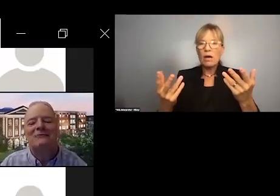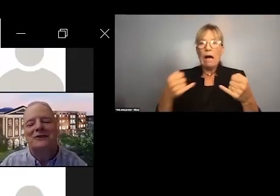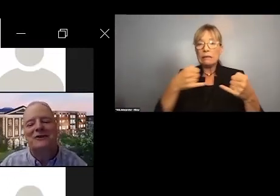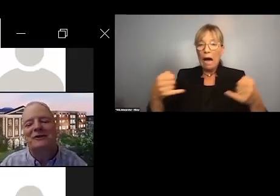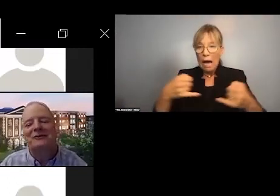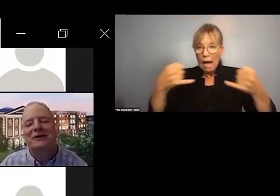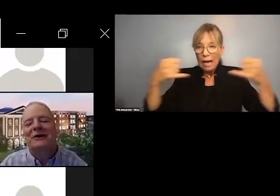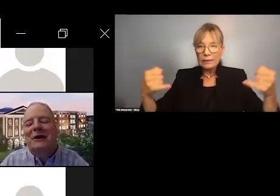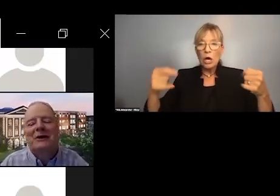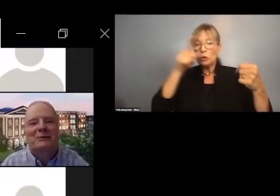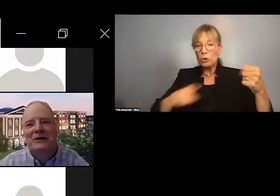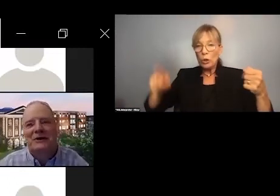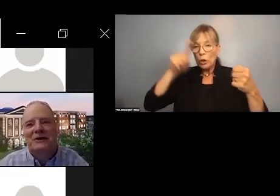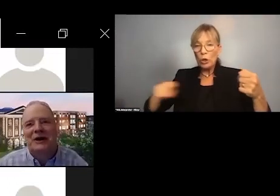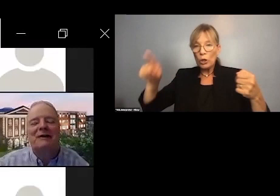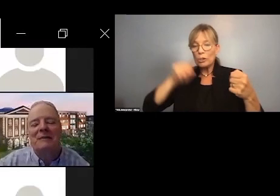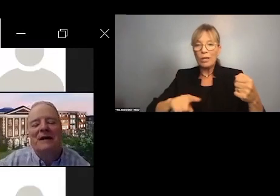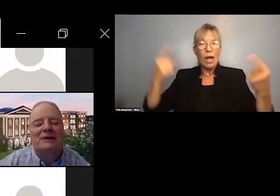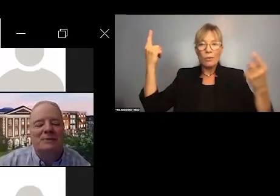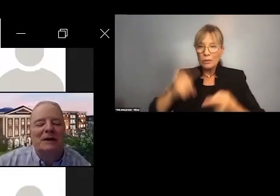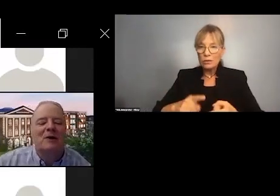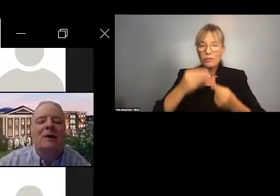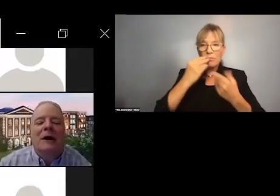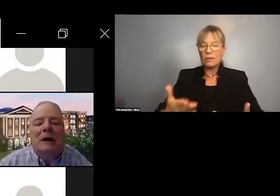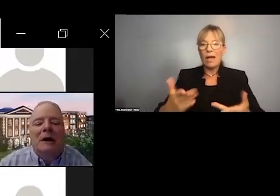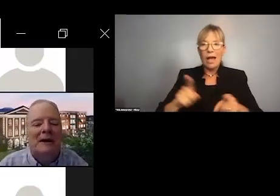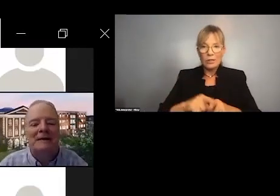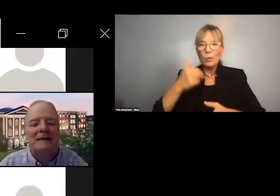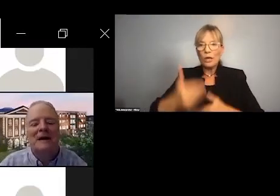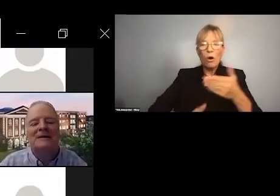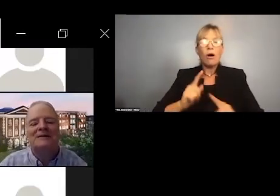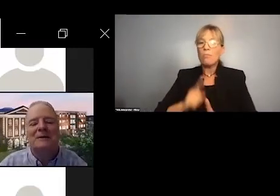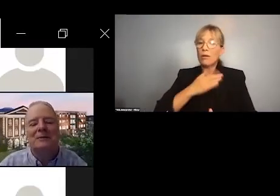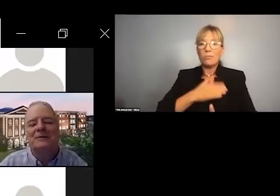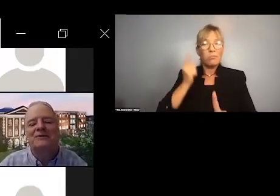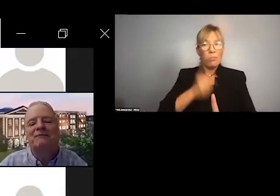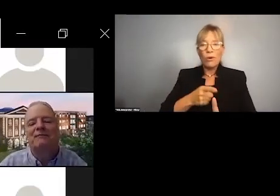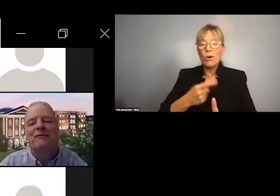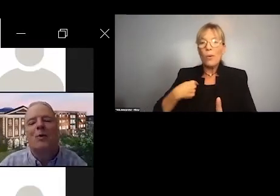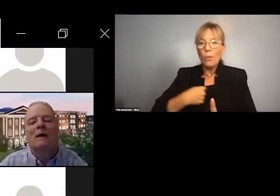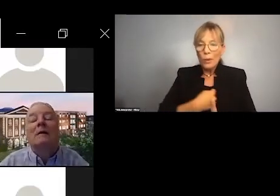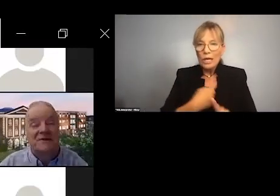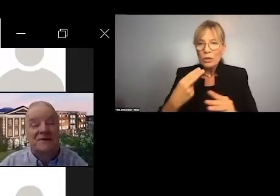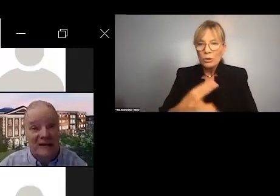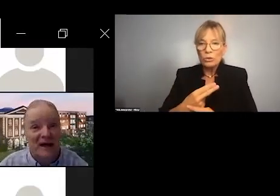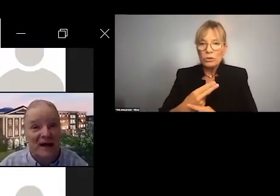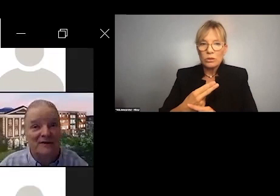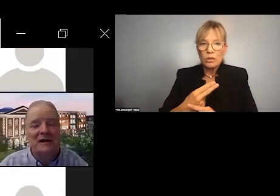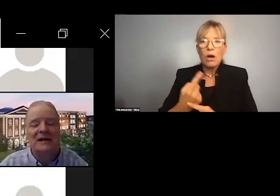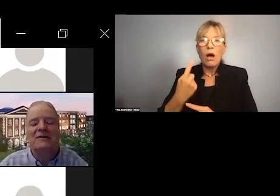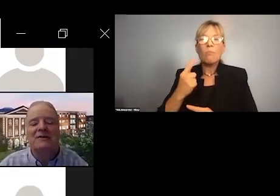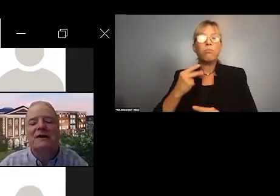lines and a lot of circles and a reduction of information as we go. But the bottom line is that we used for